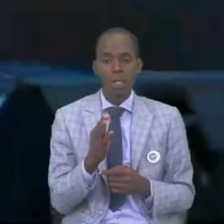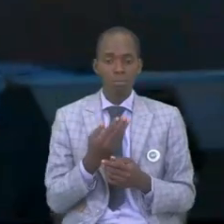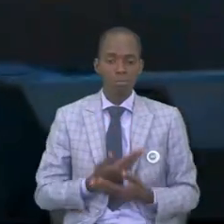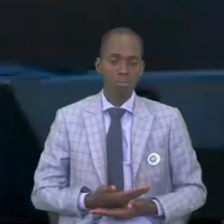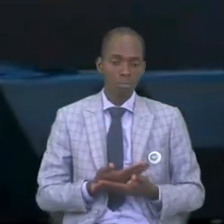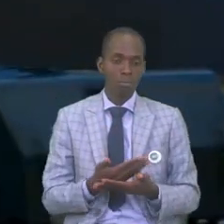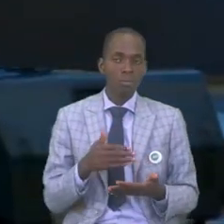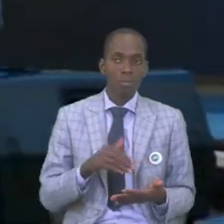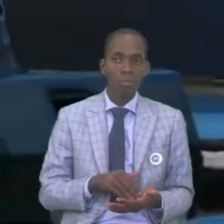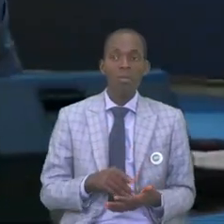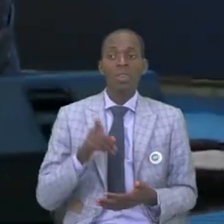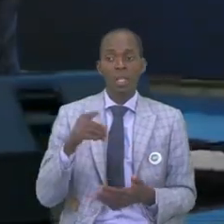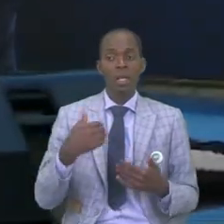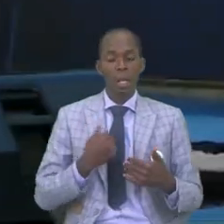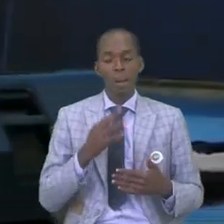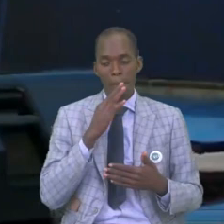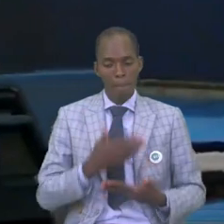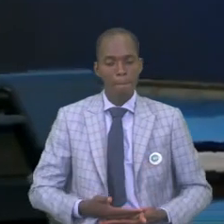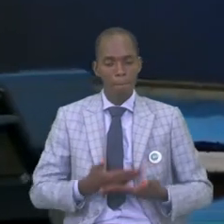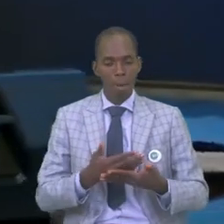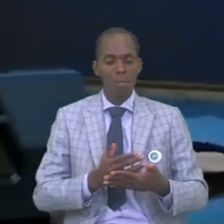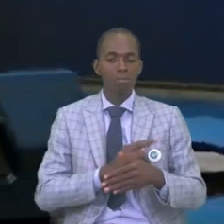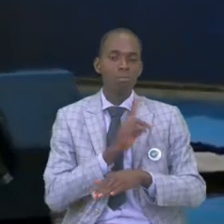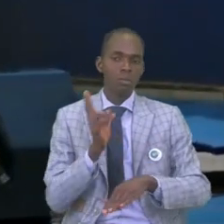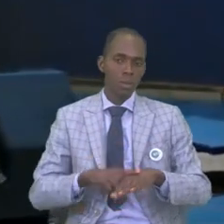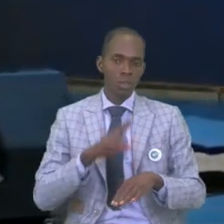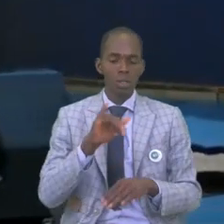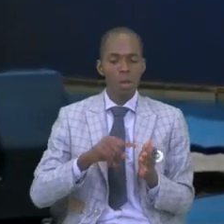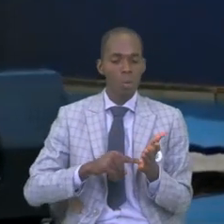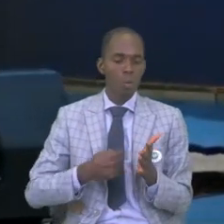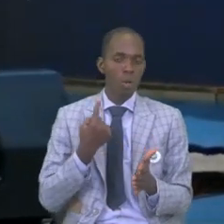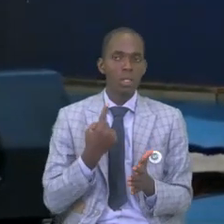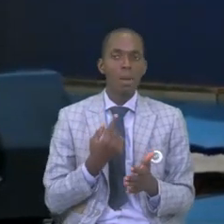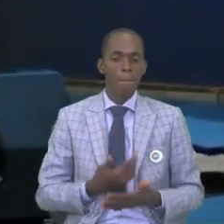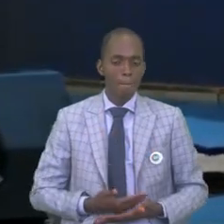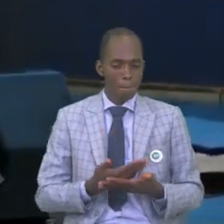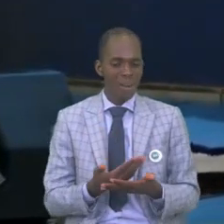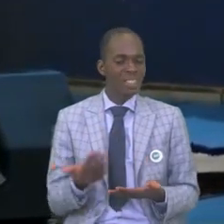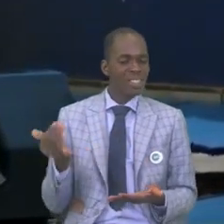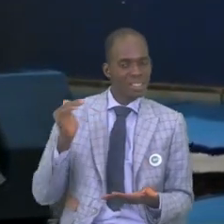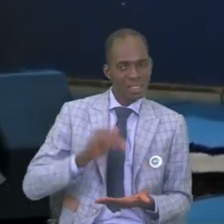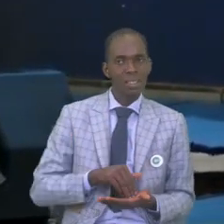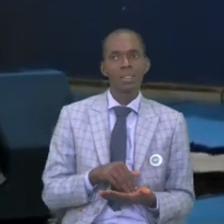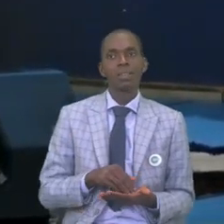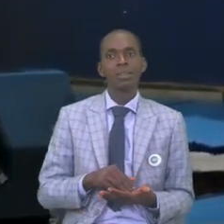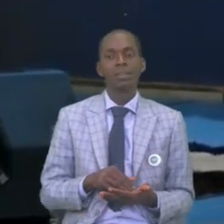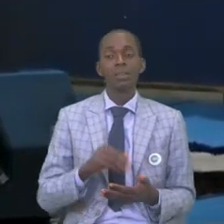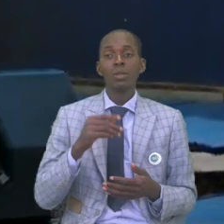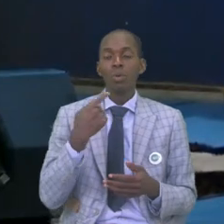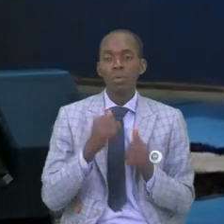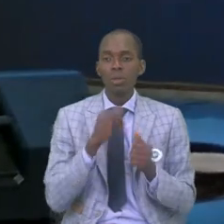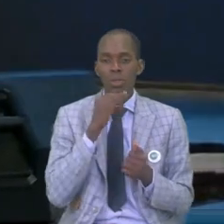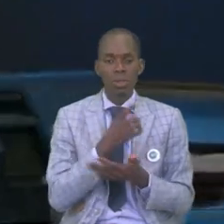been born naturally once. Again, he must now be born supernaturally.